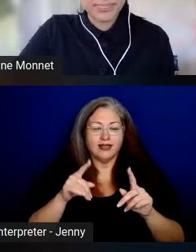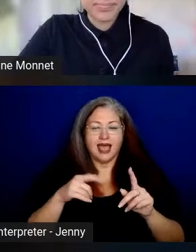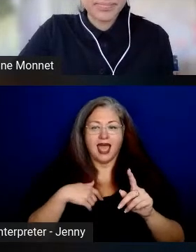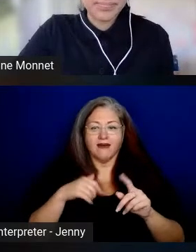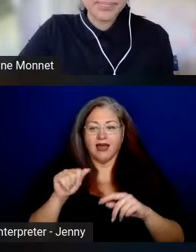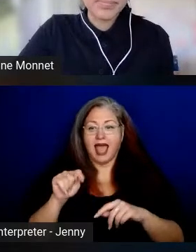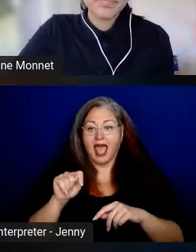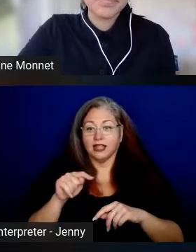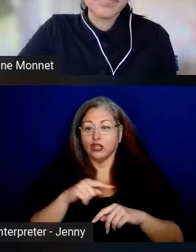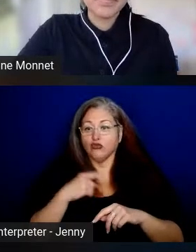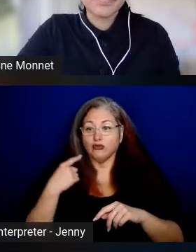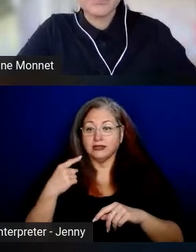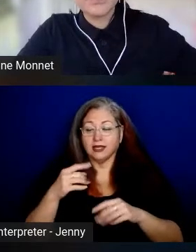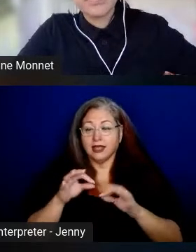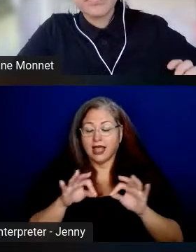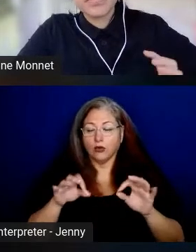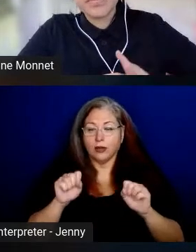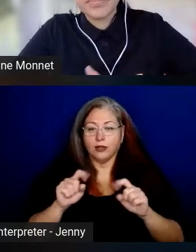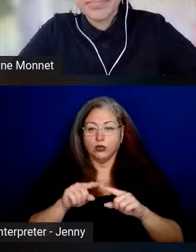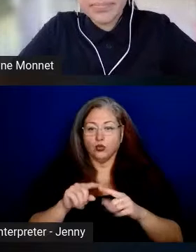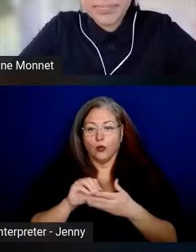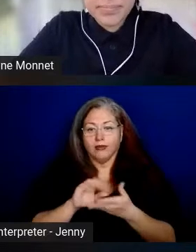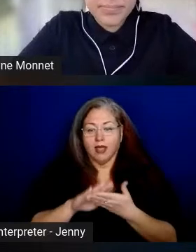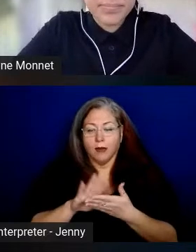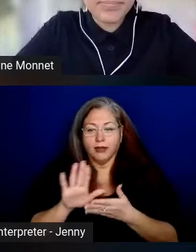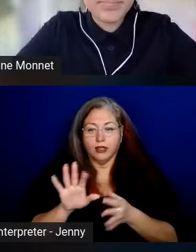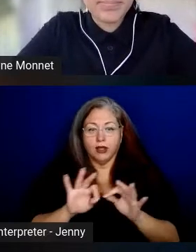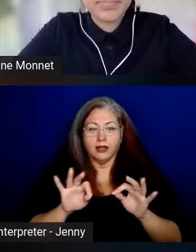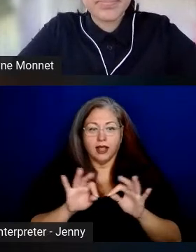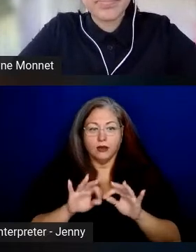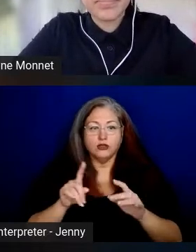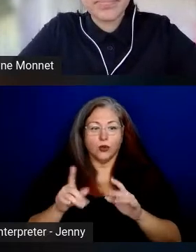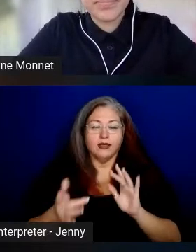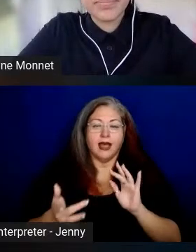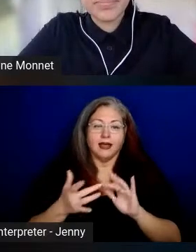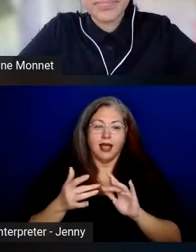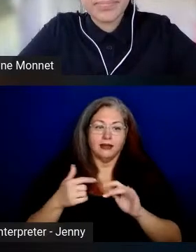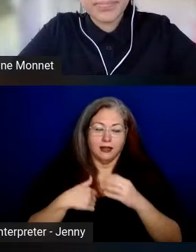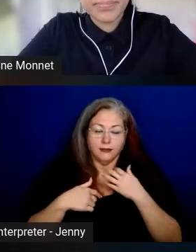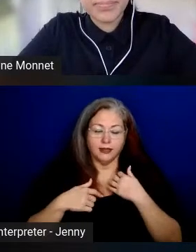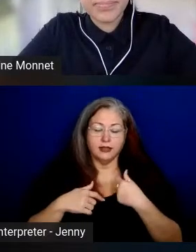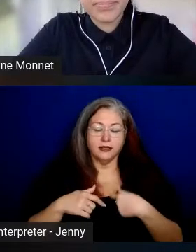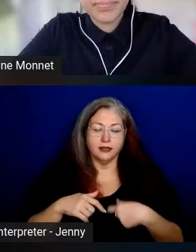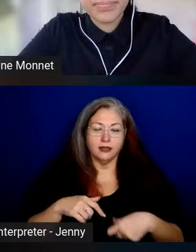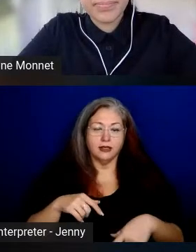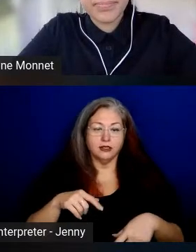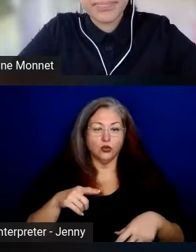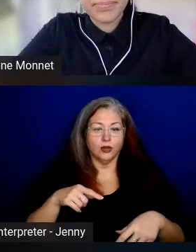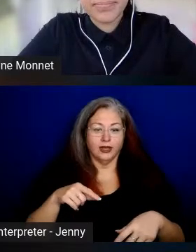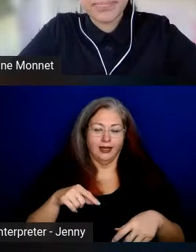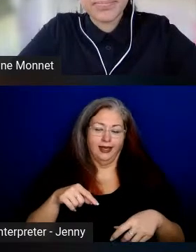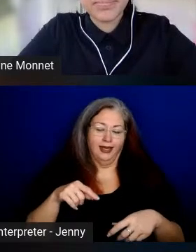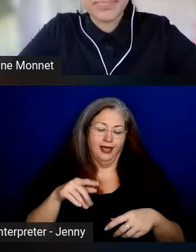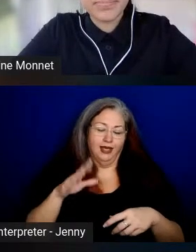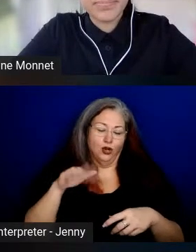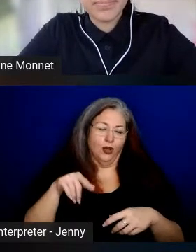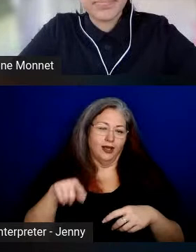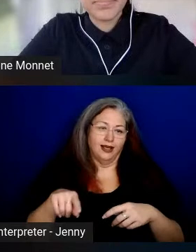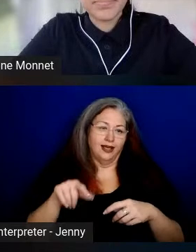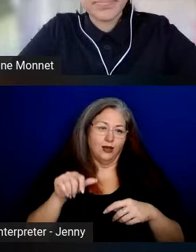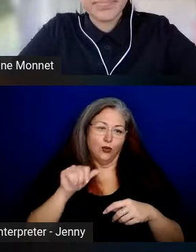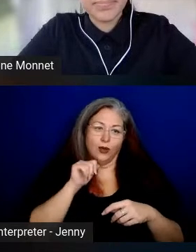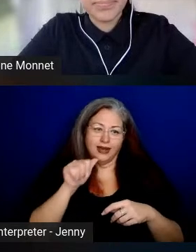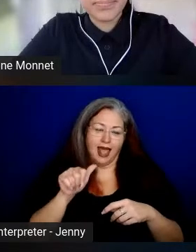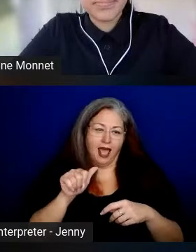languages so that they can document their languages. So they contacted me, and these are not going to be, like